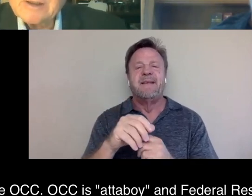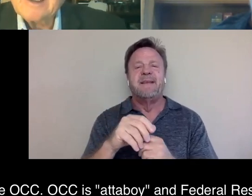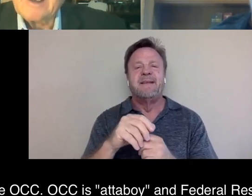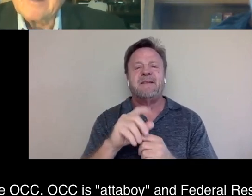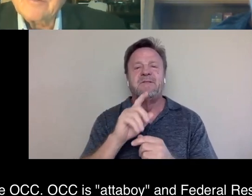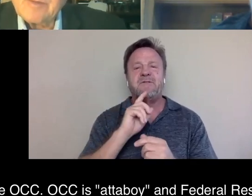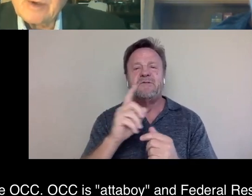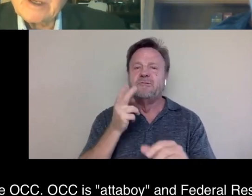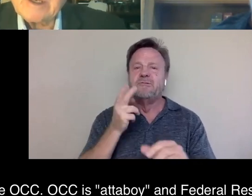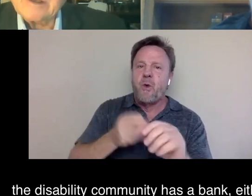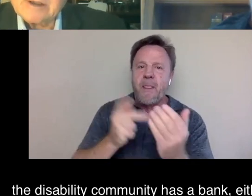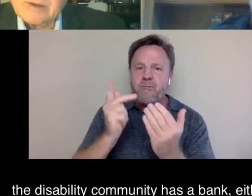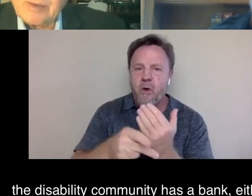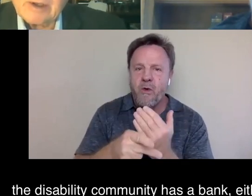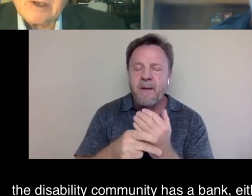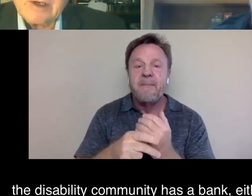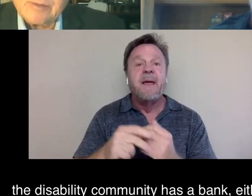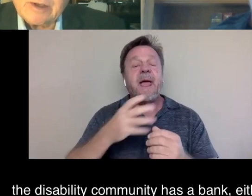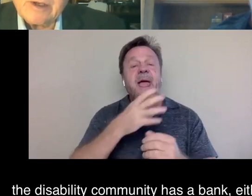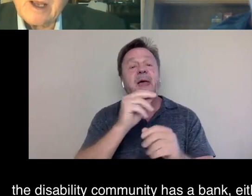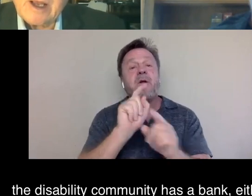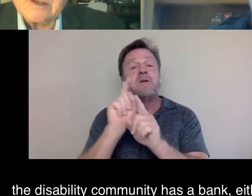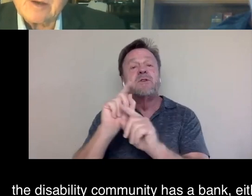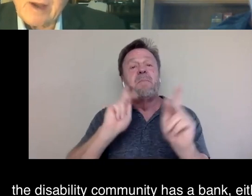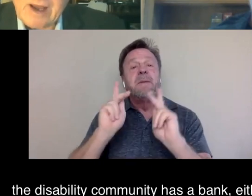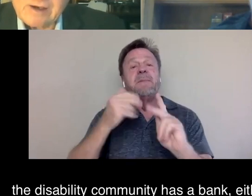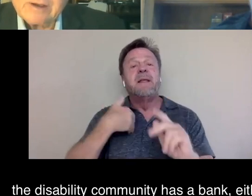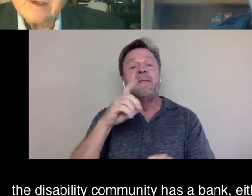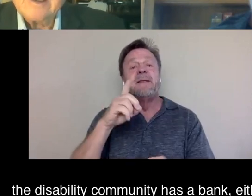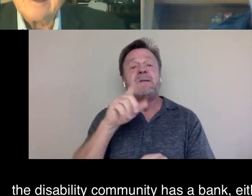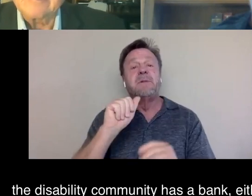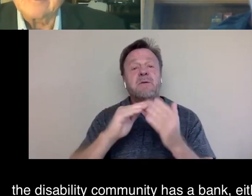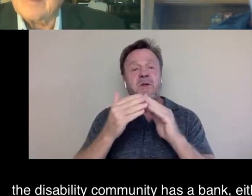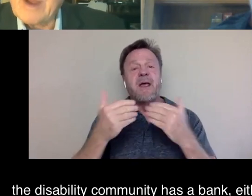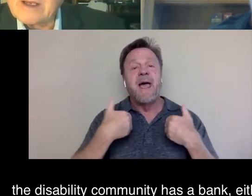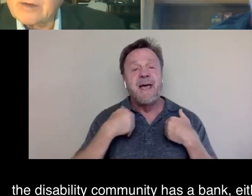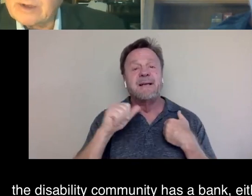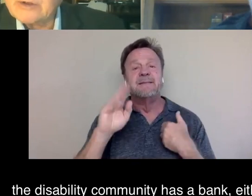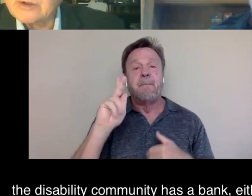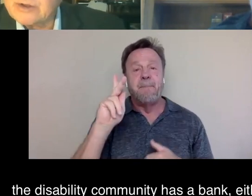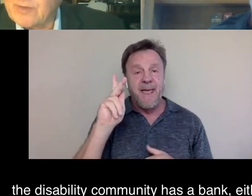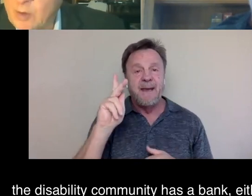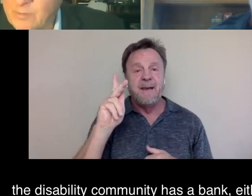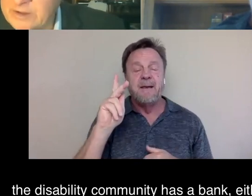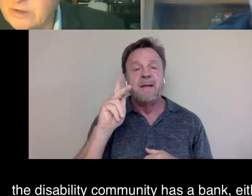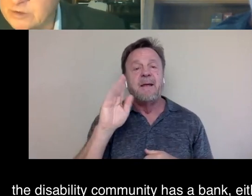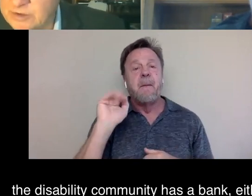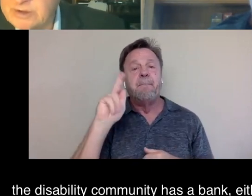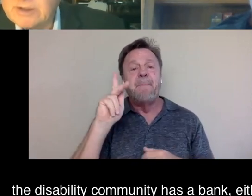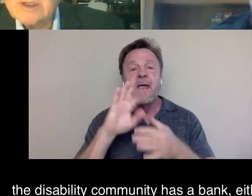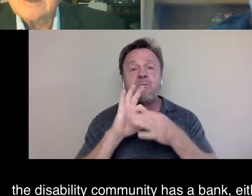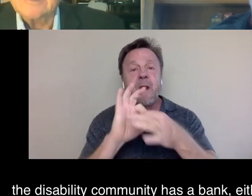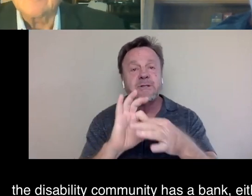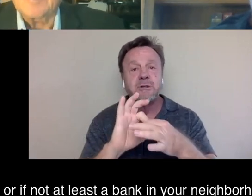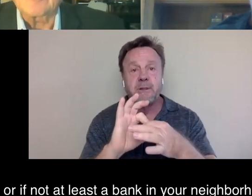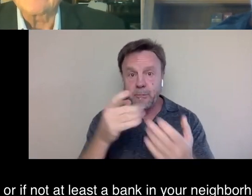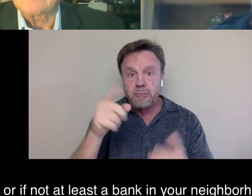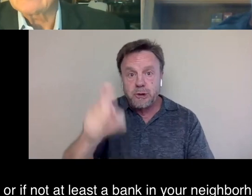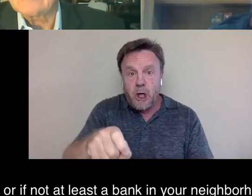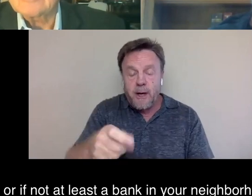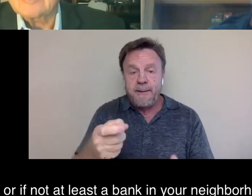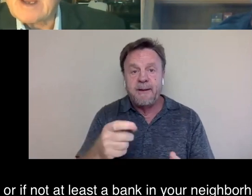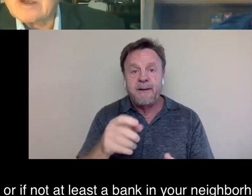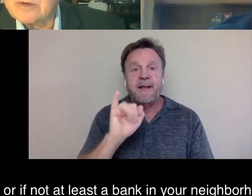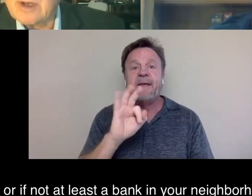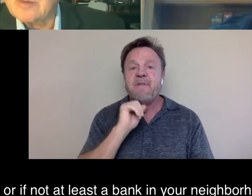Second, everybody in the disability community has a bank, either a banking relationship, hopefully you should, or if